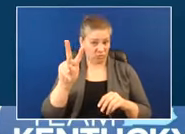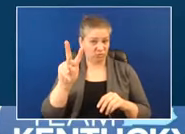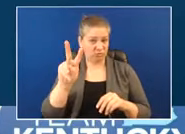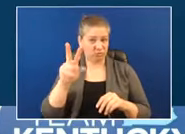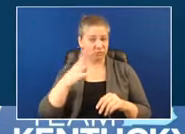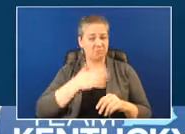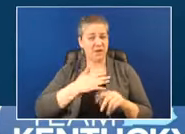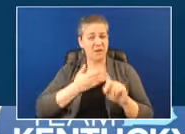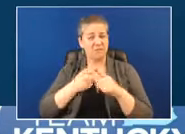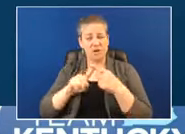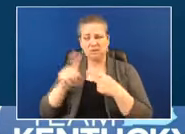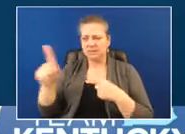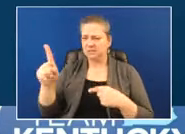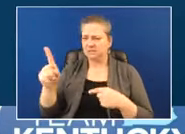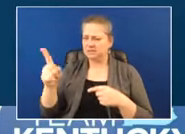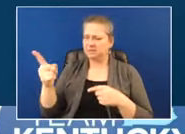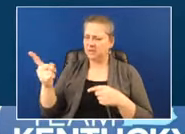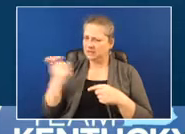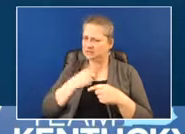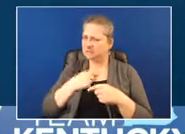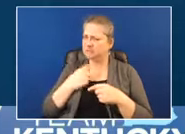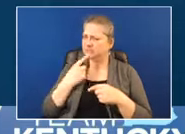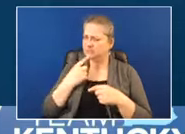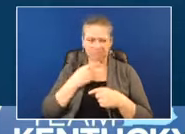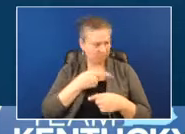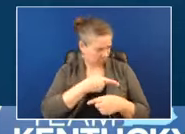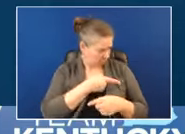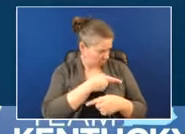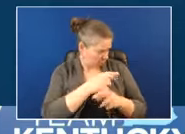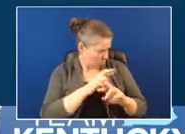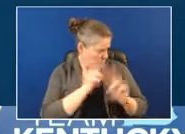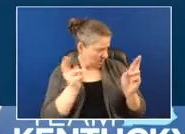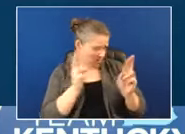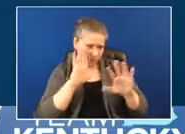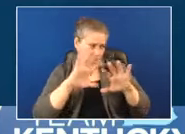to know if I was ready to change the world.